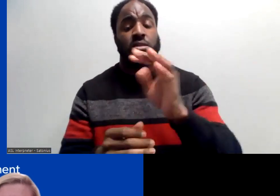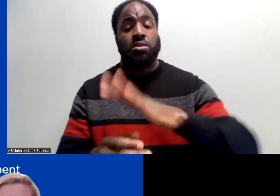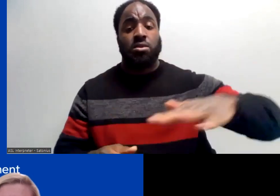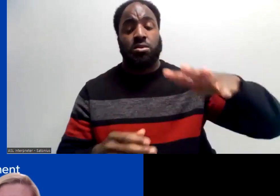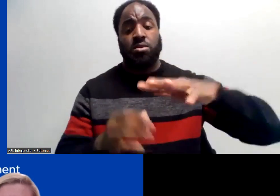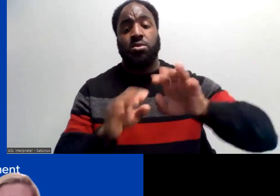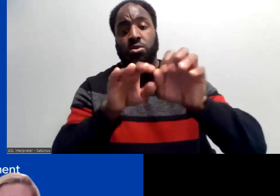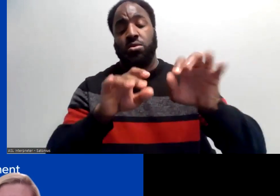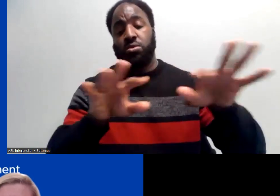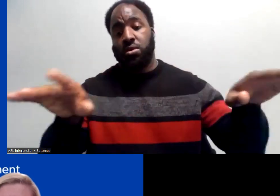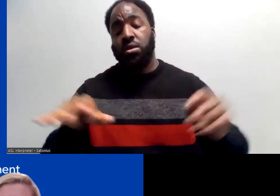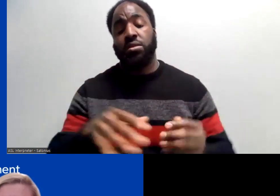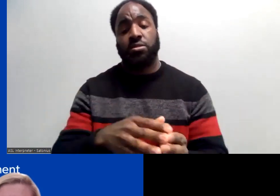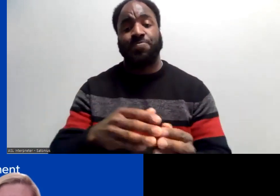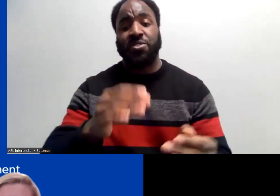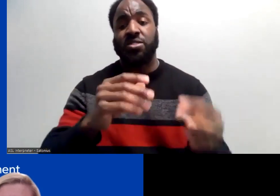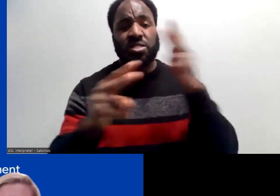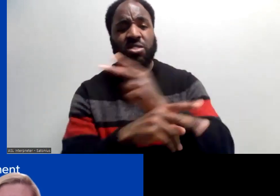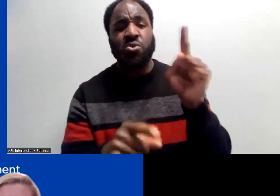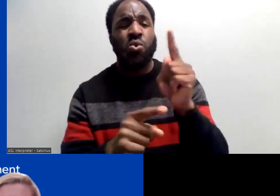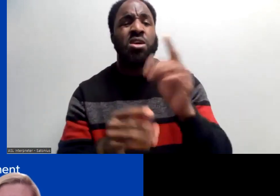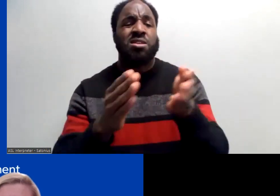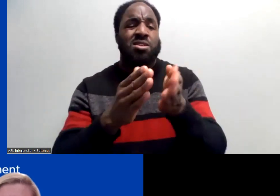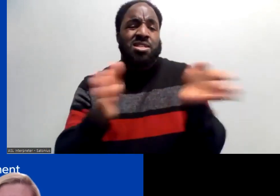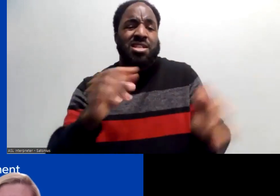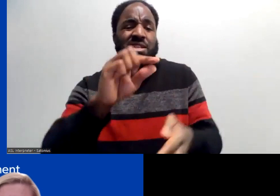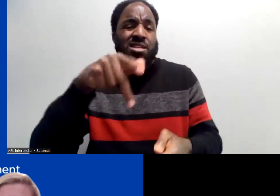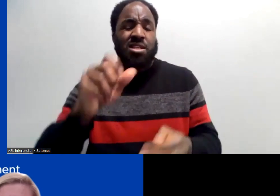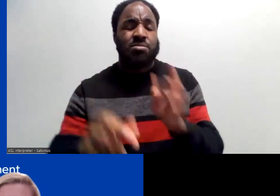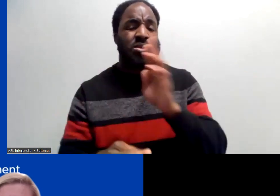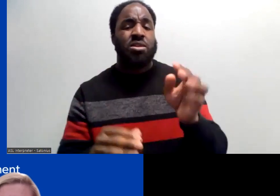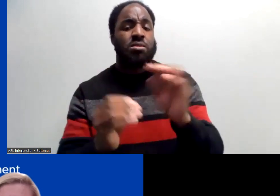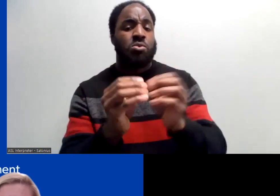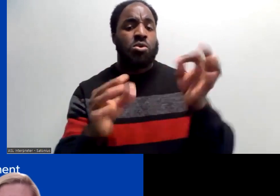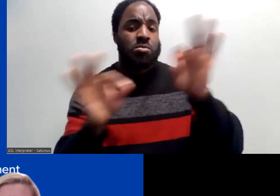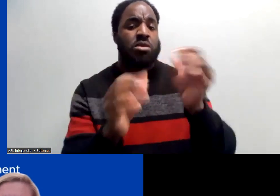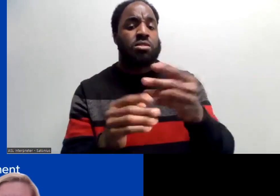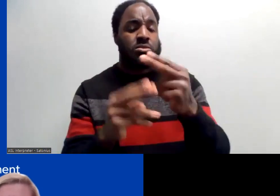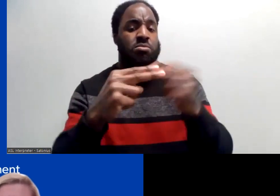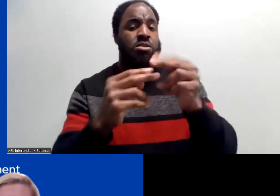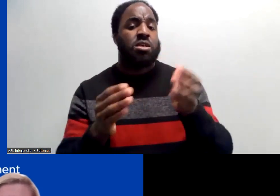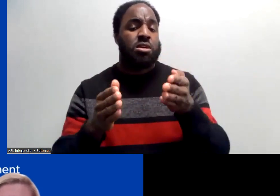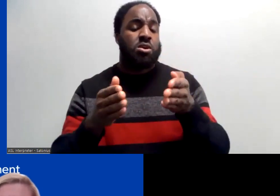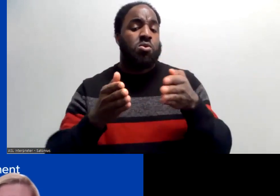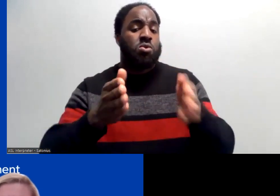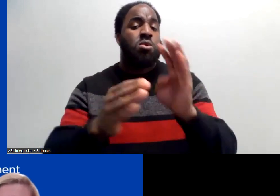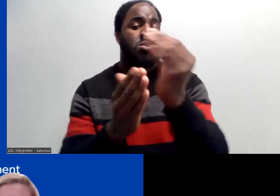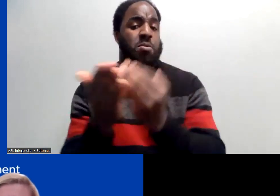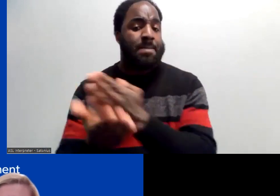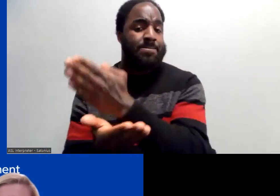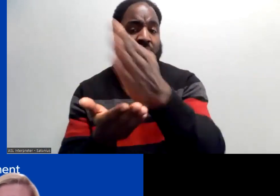system, figure out where the gaps are, and then more importantly, to build a multi-year roadmap on how we actually build